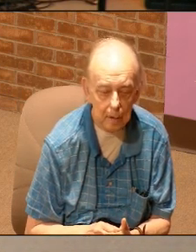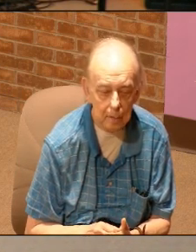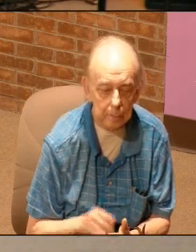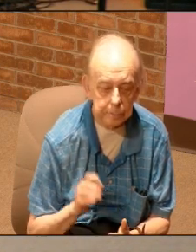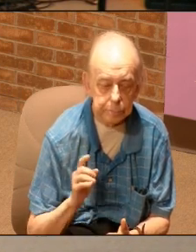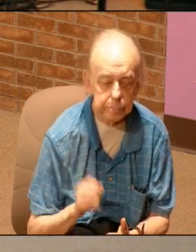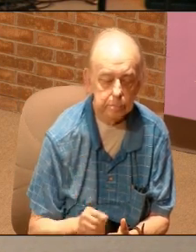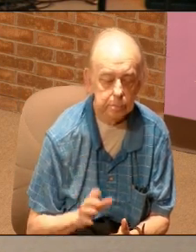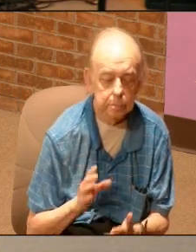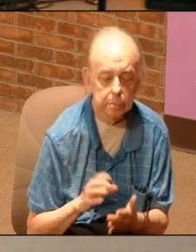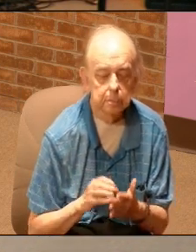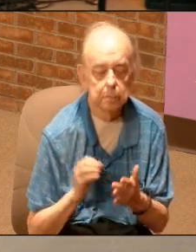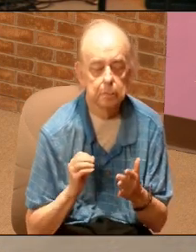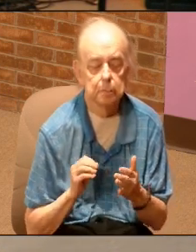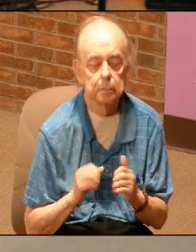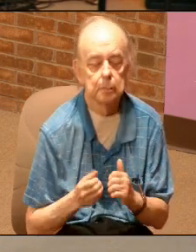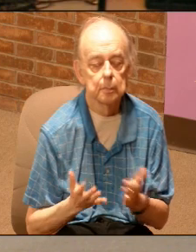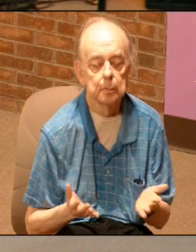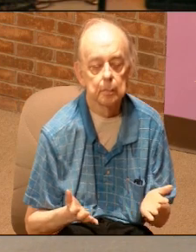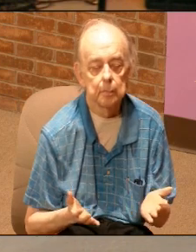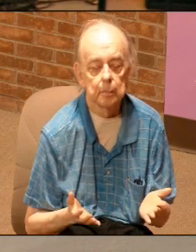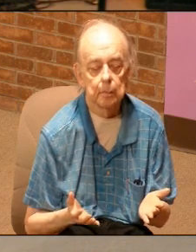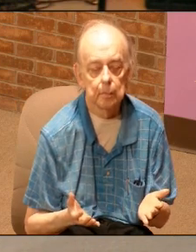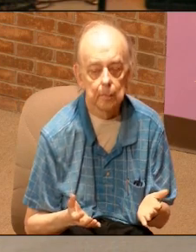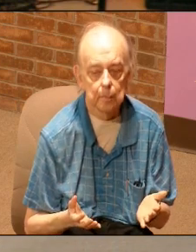You need to learn how to,